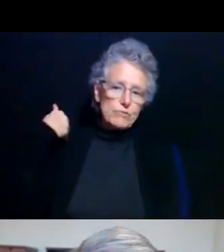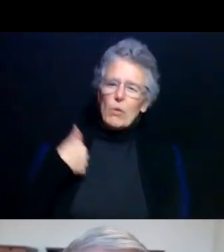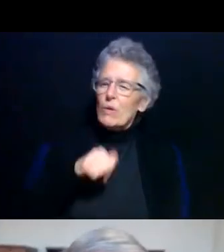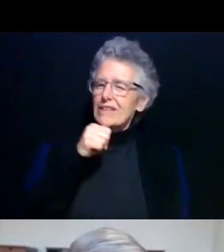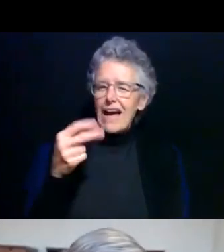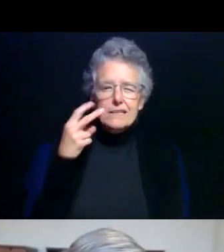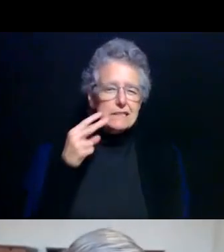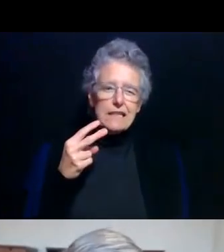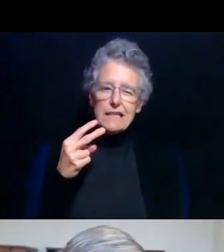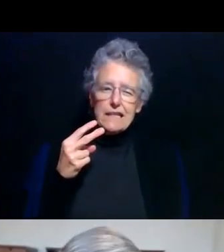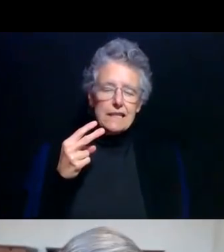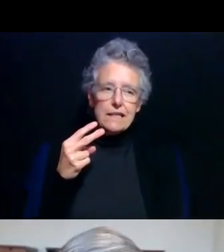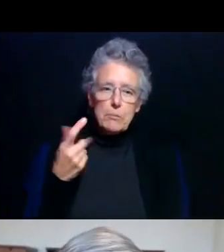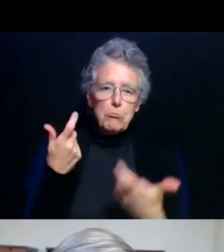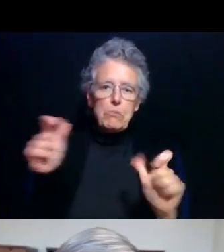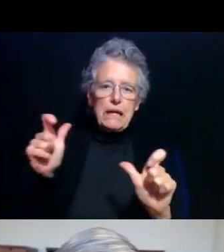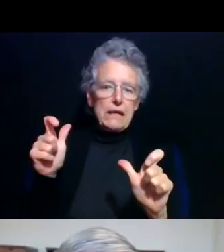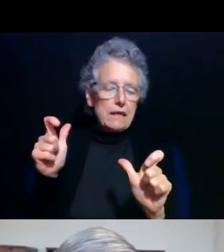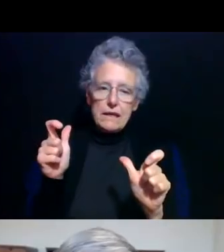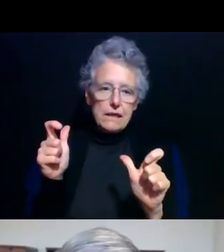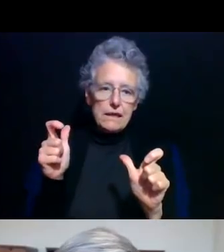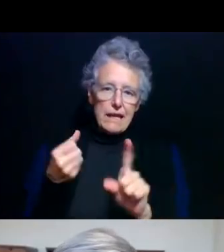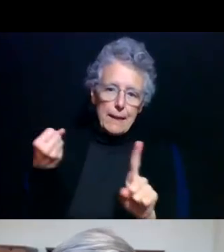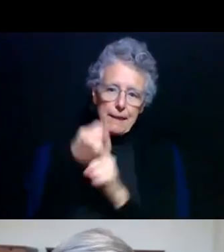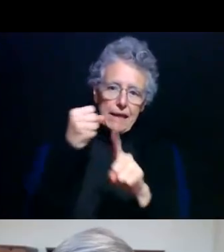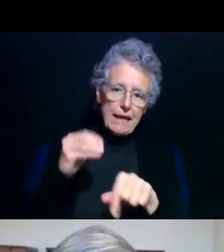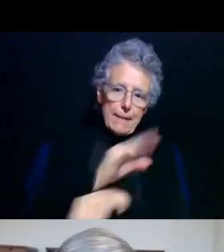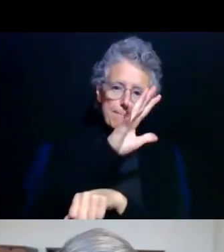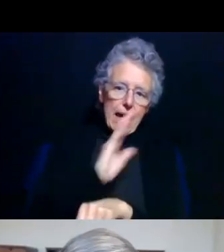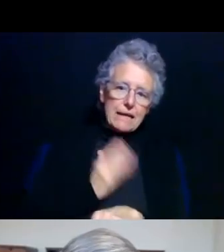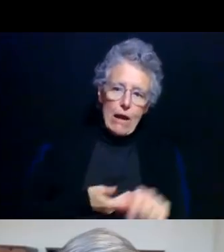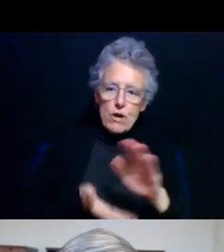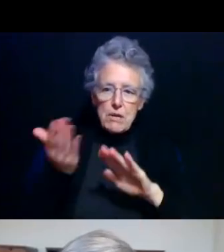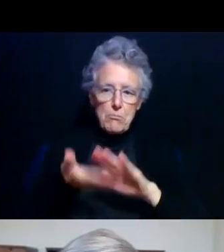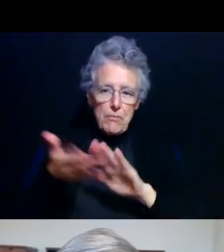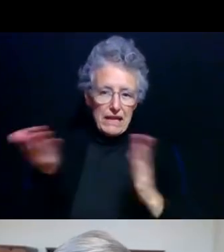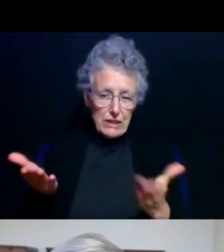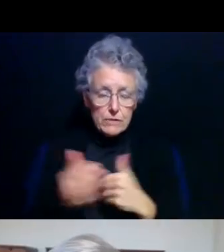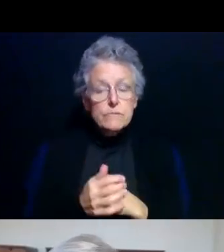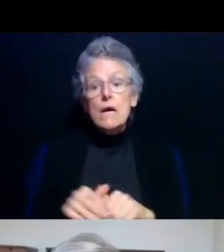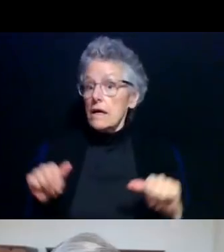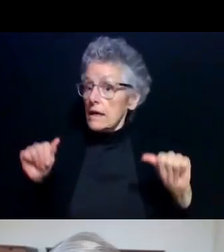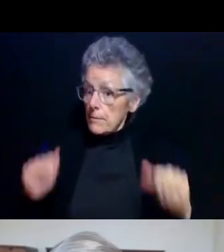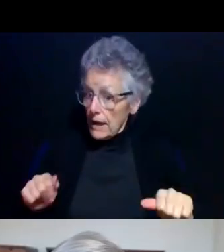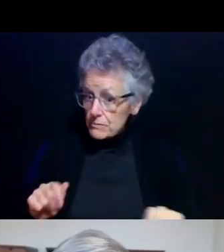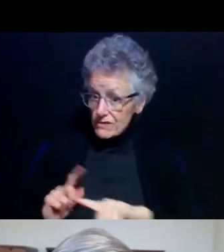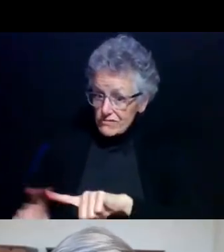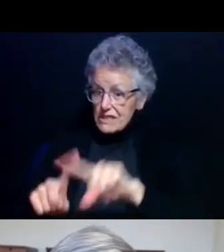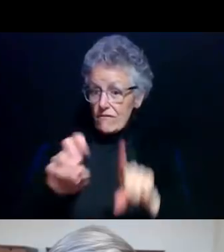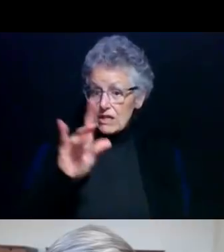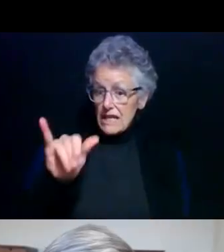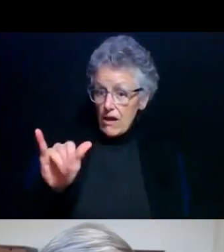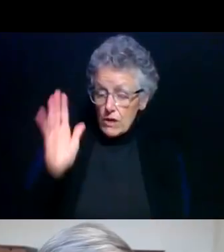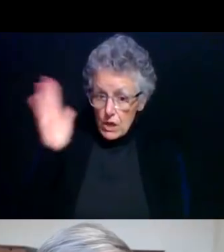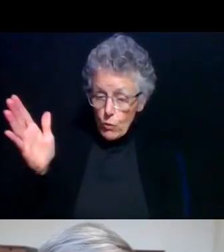see much in the way of this affecting our operations. It is possible for counties to